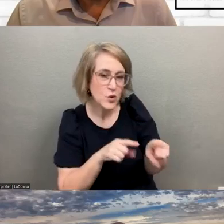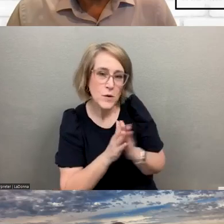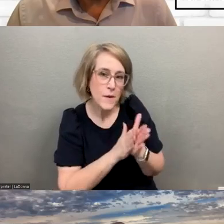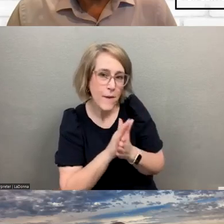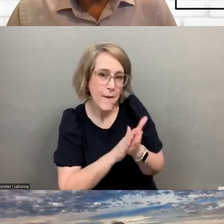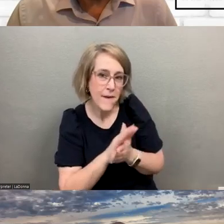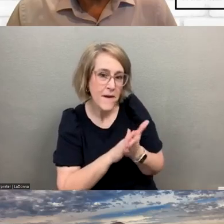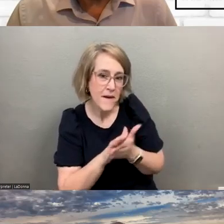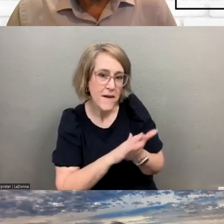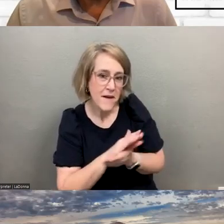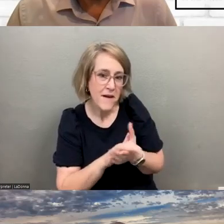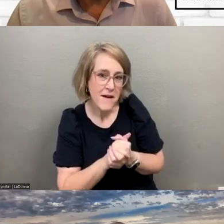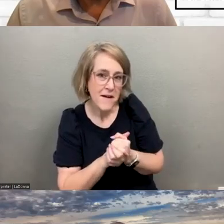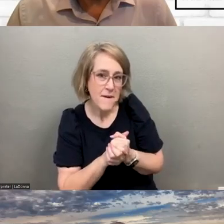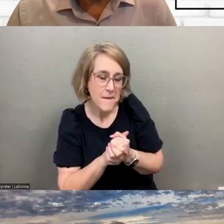I